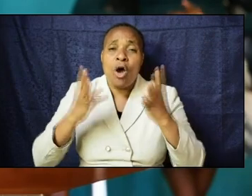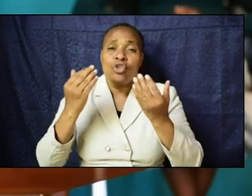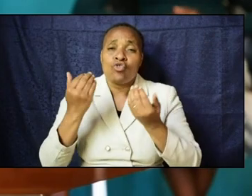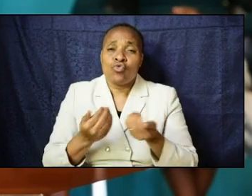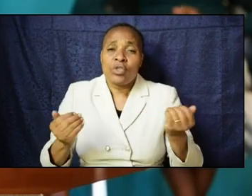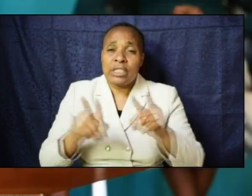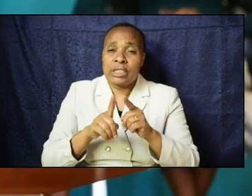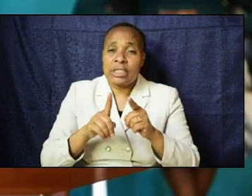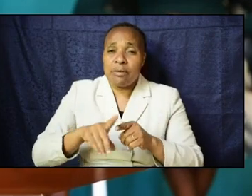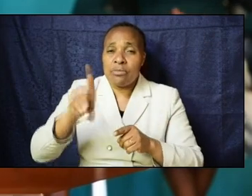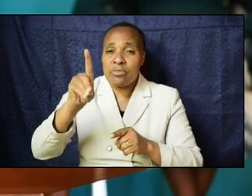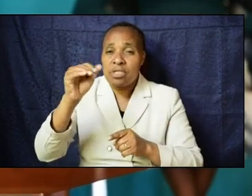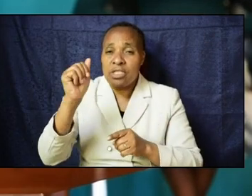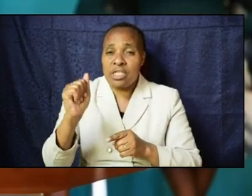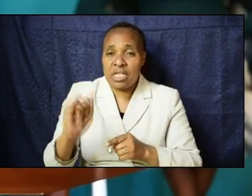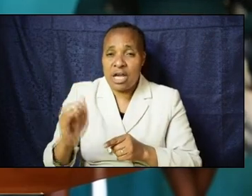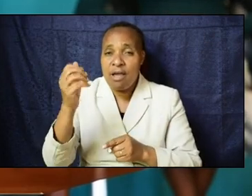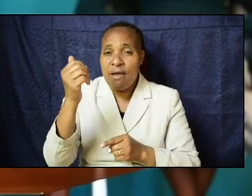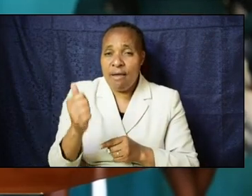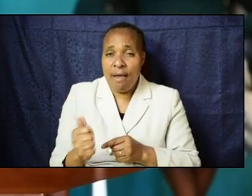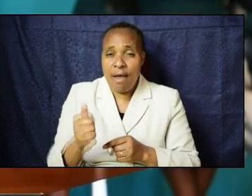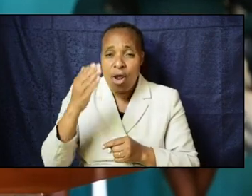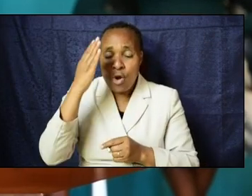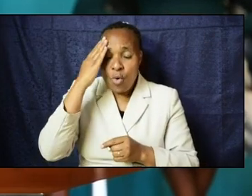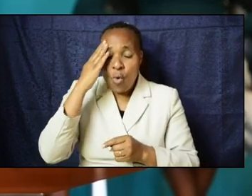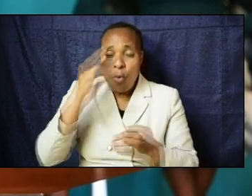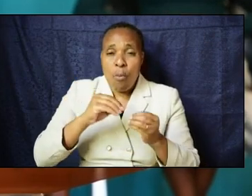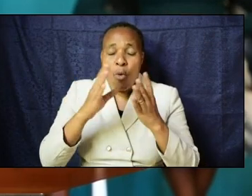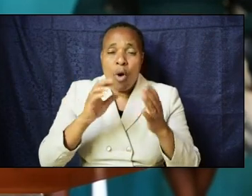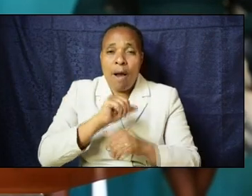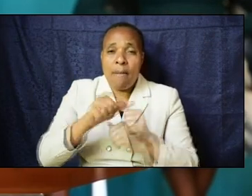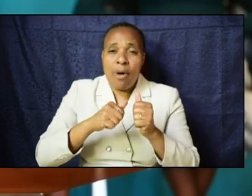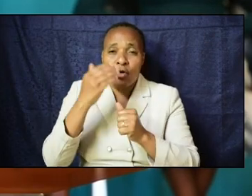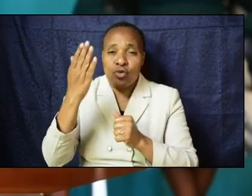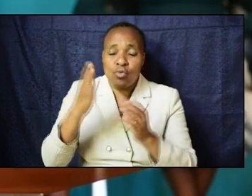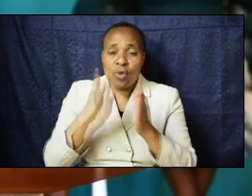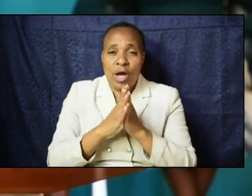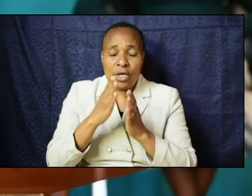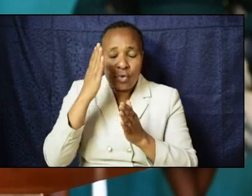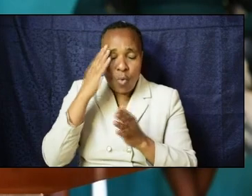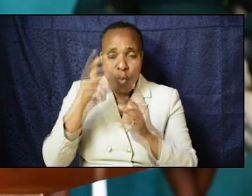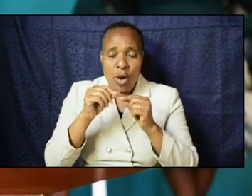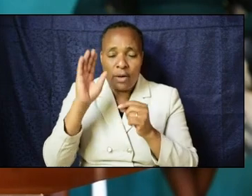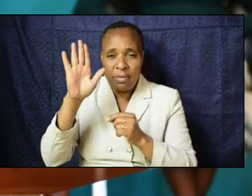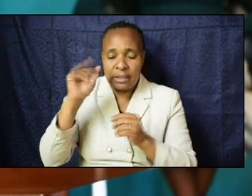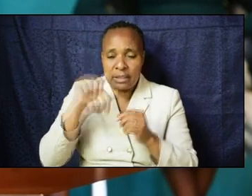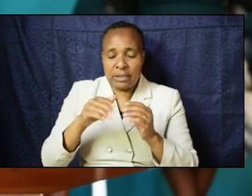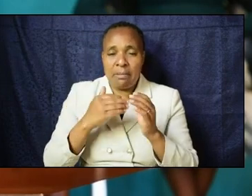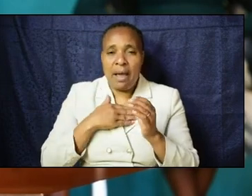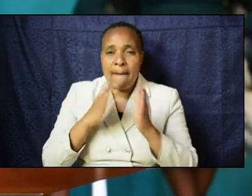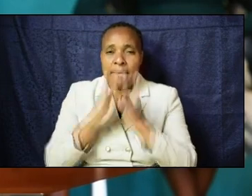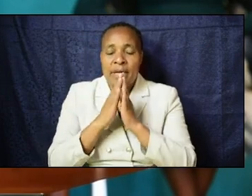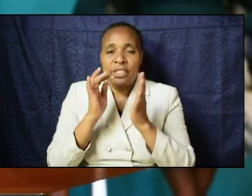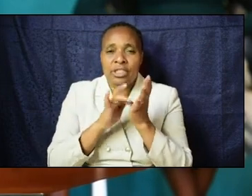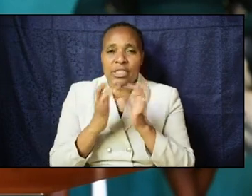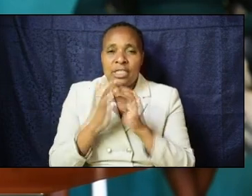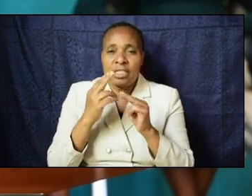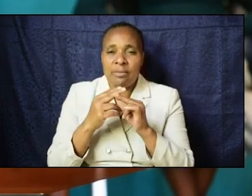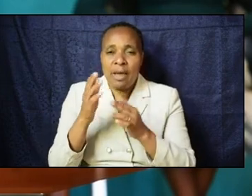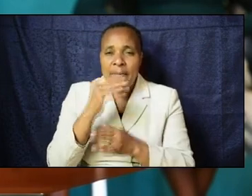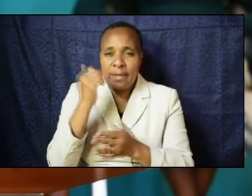them know more about you and learn about your word. This is my prayer in Jesus' name, amen.